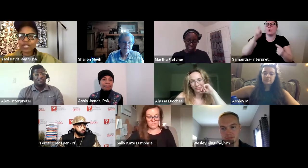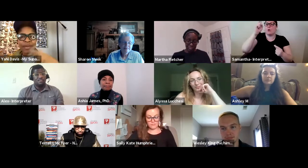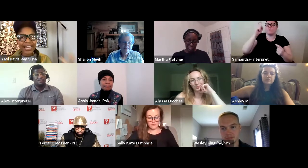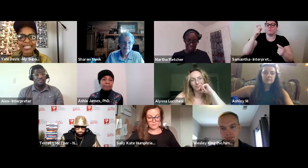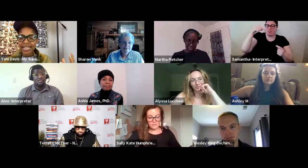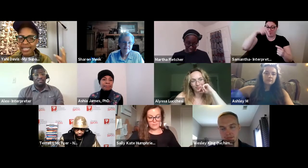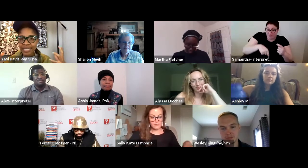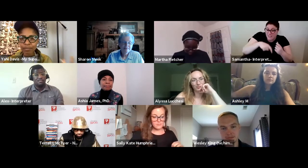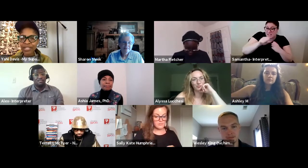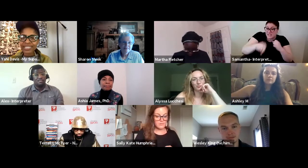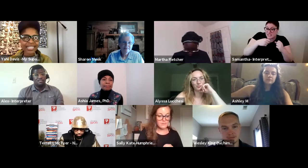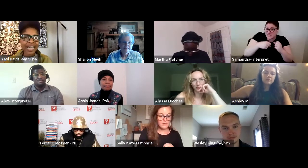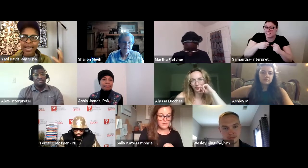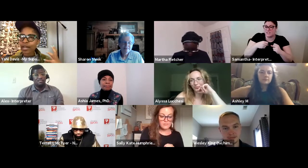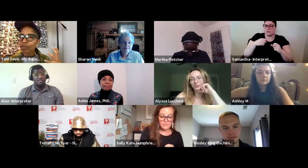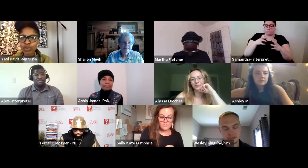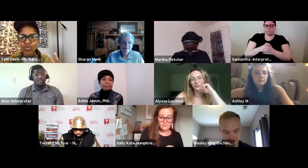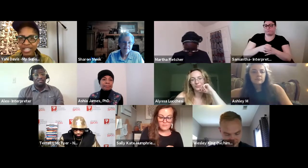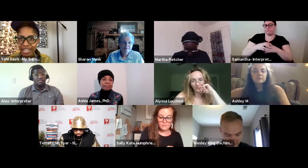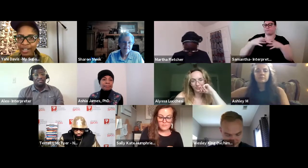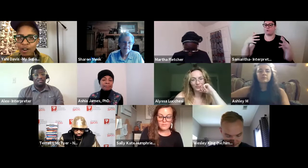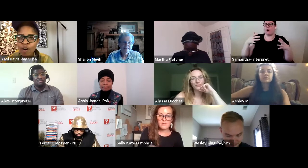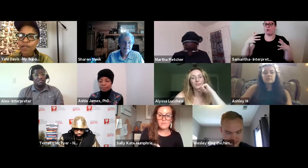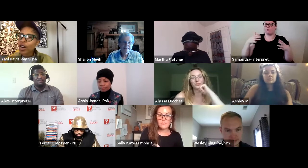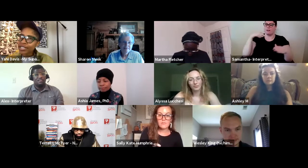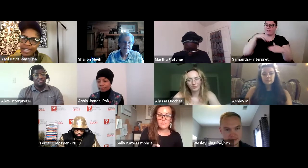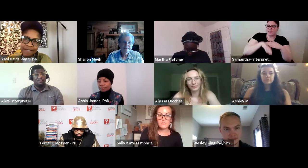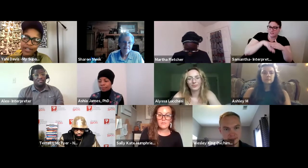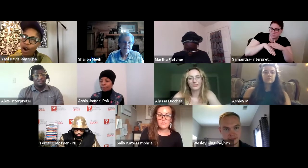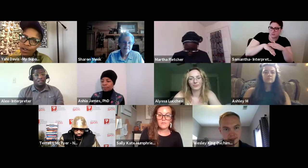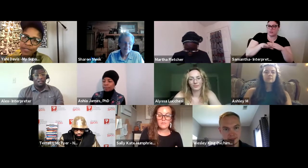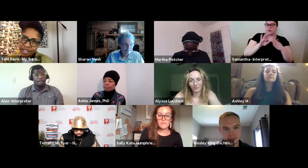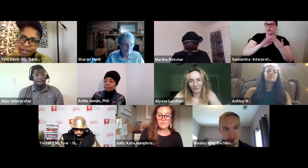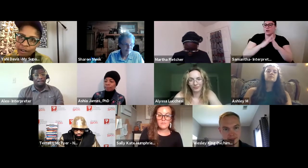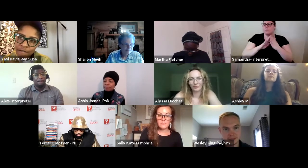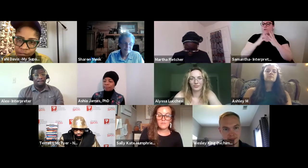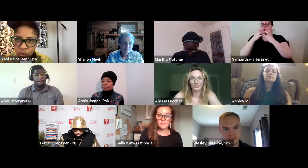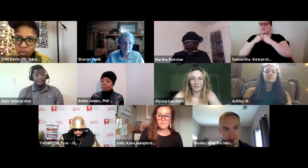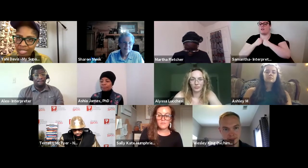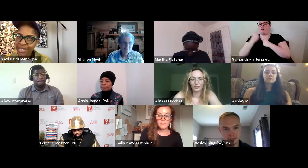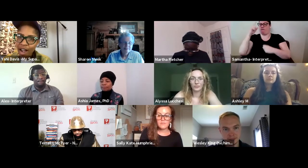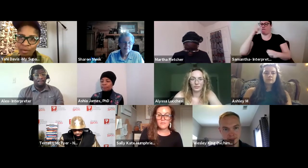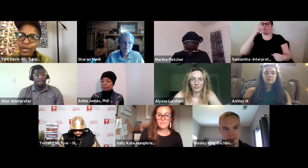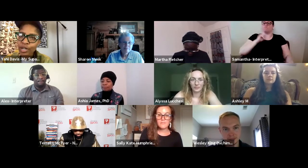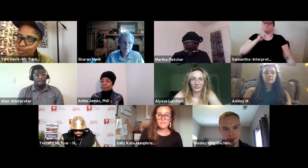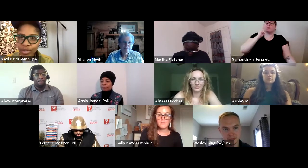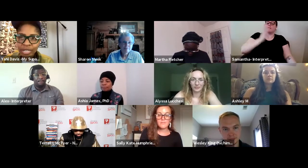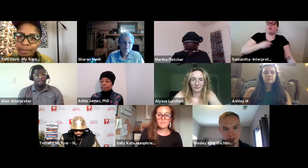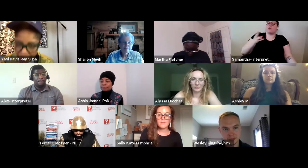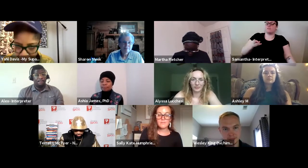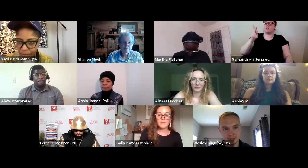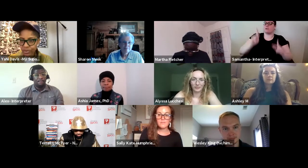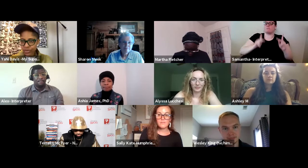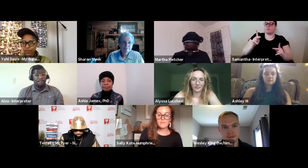to expand accessibility and communal care for our deaf and hard of hearing folks and our